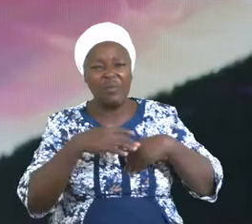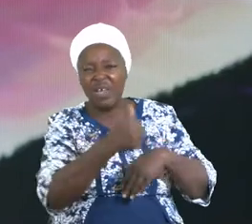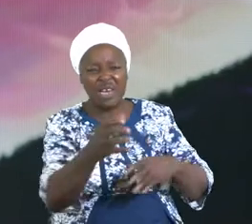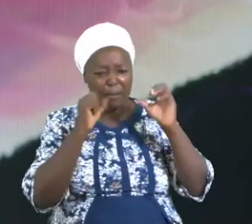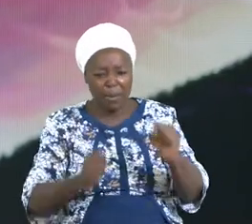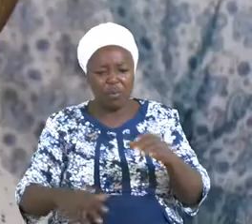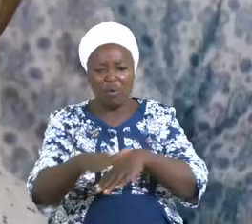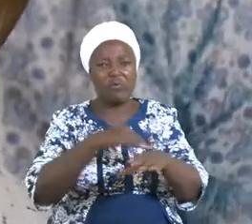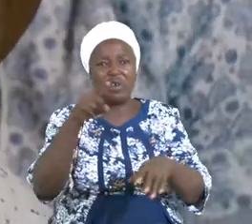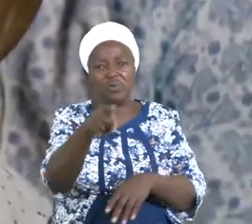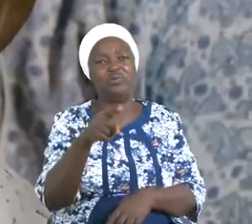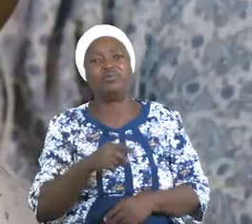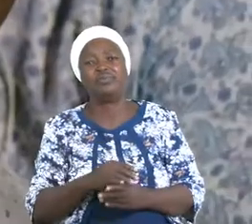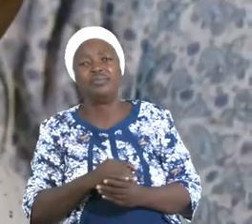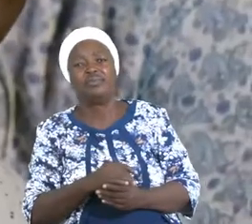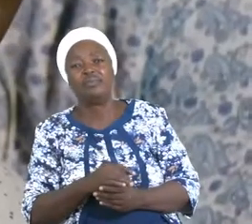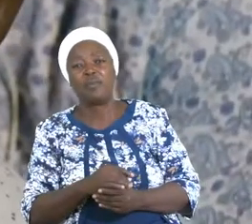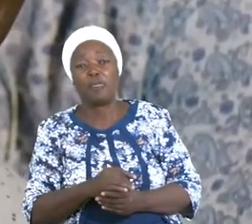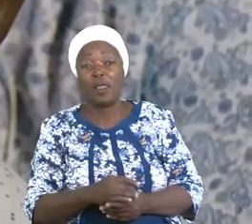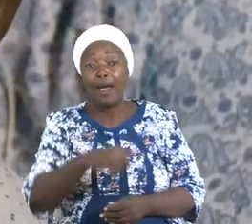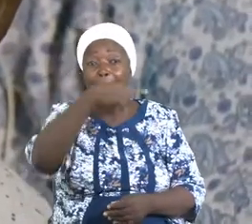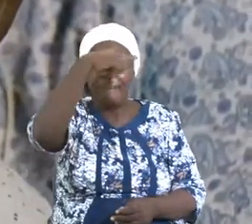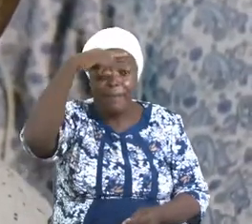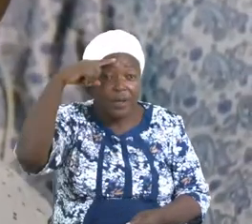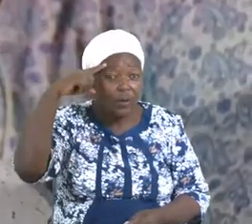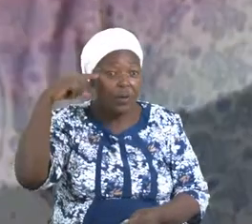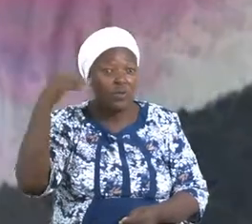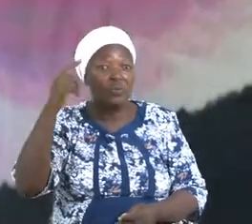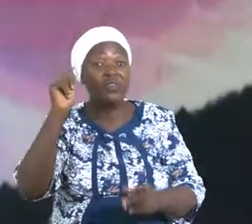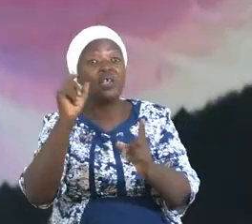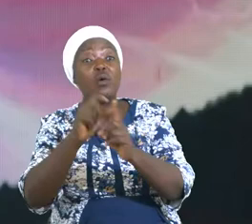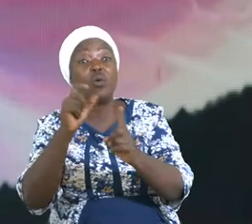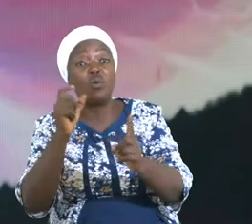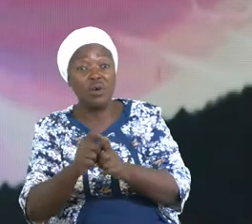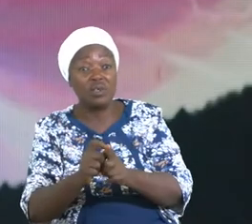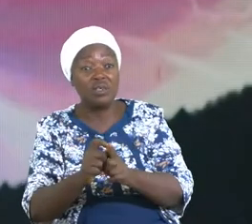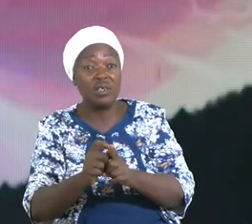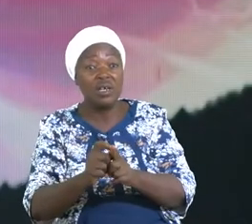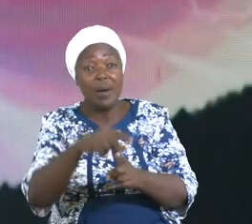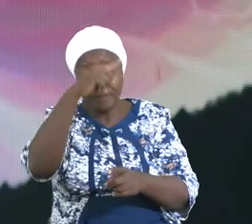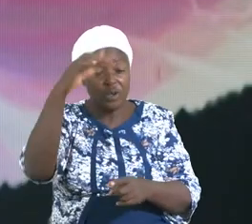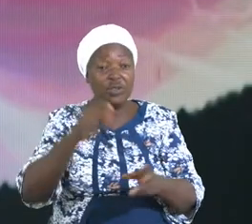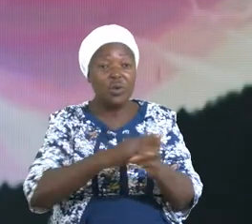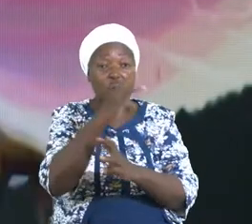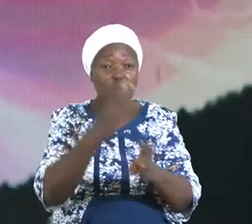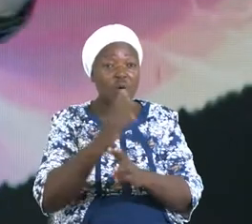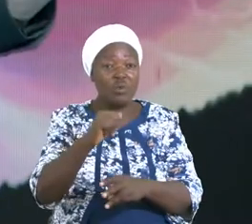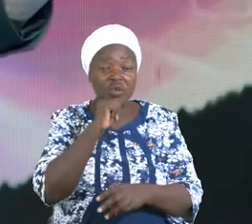you. The curse of the world will not have any power on you.